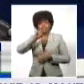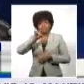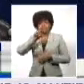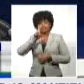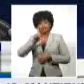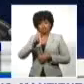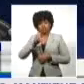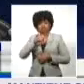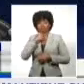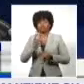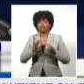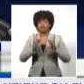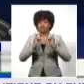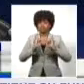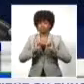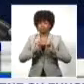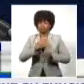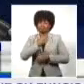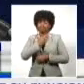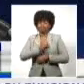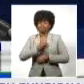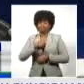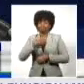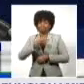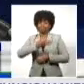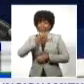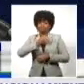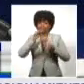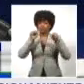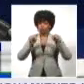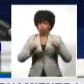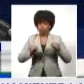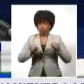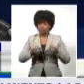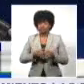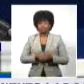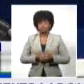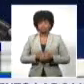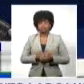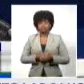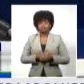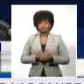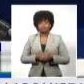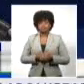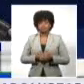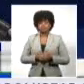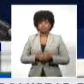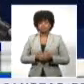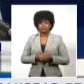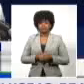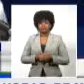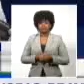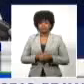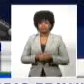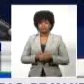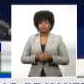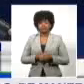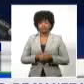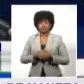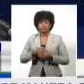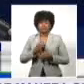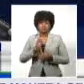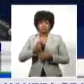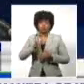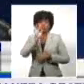those who have not died or who have not been evacuated, then we